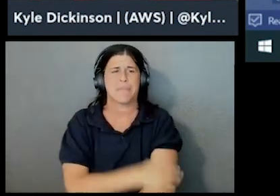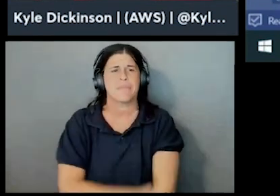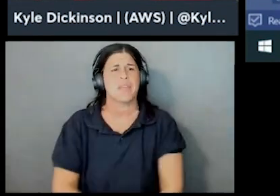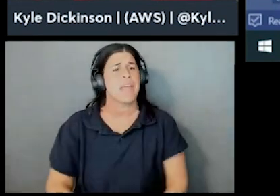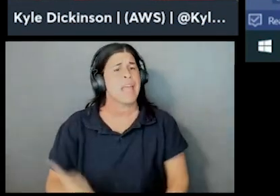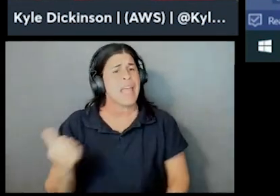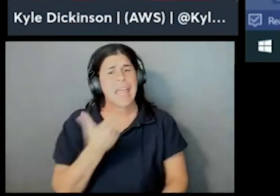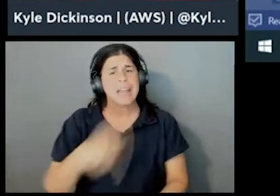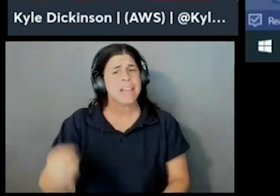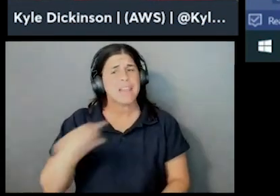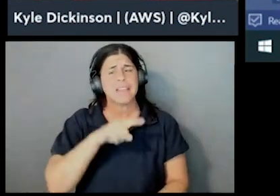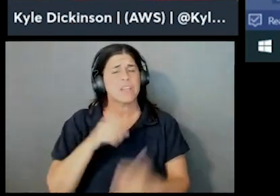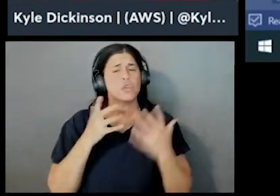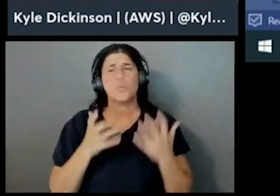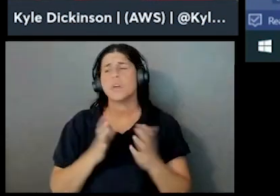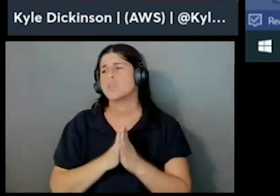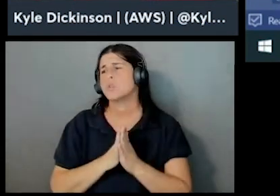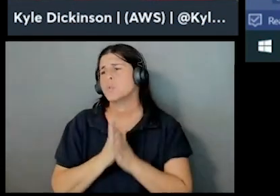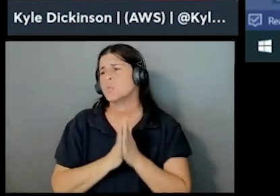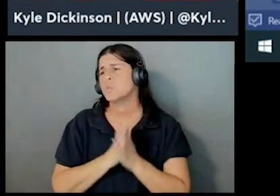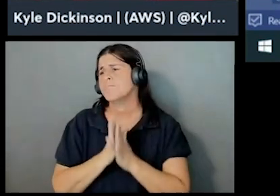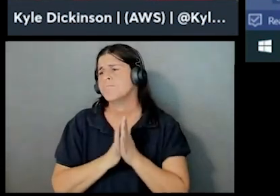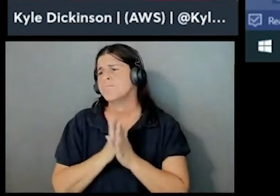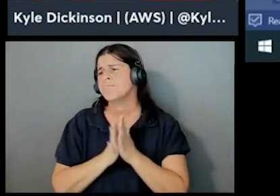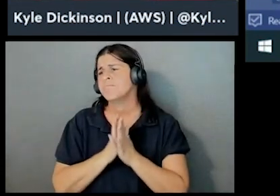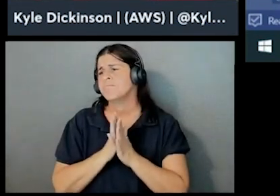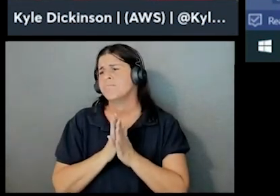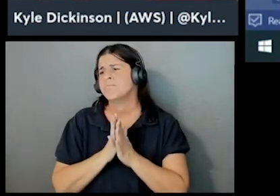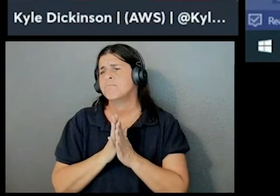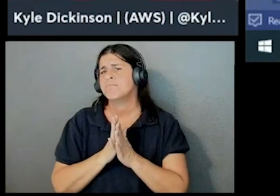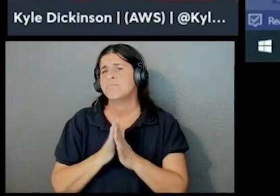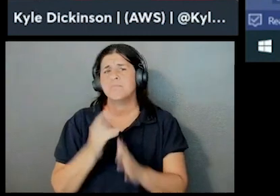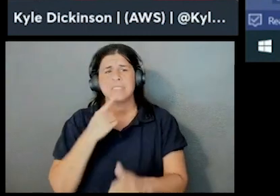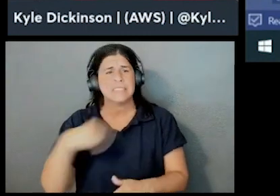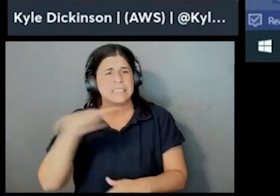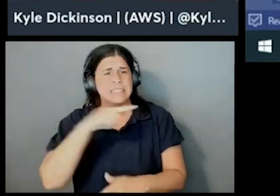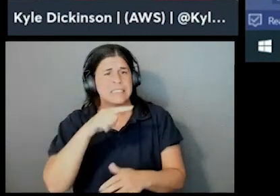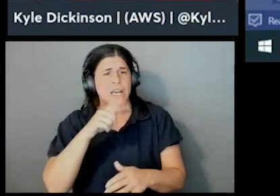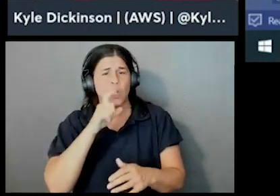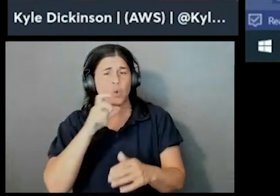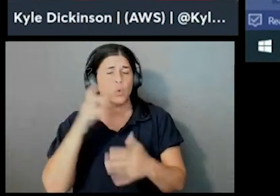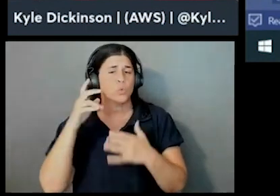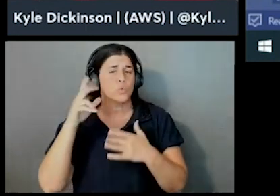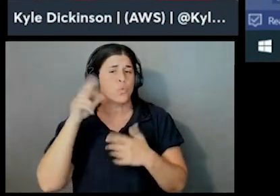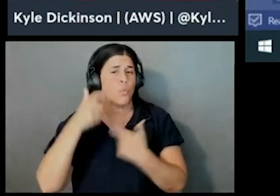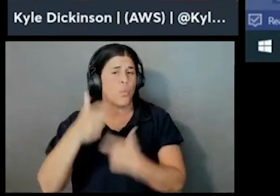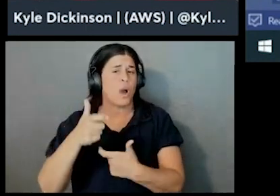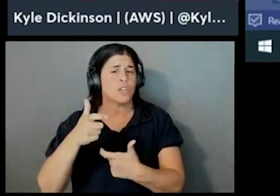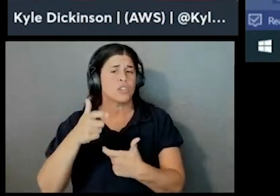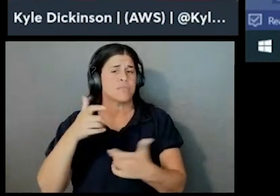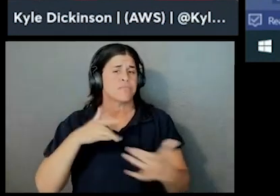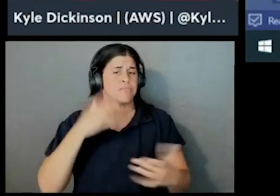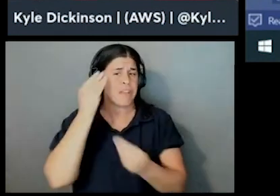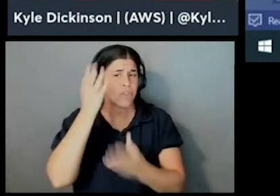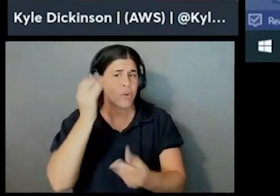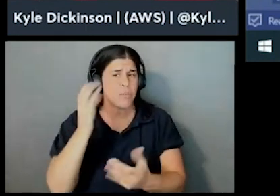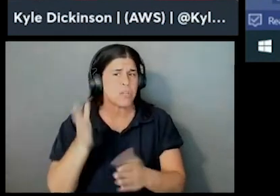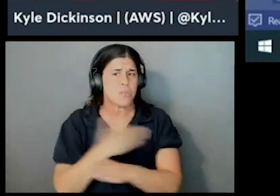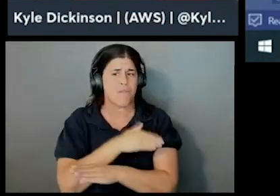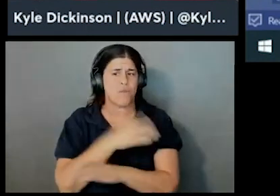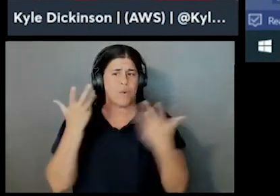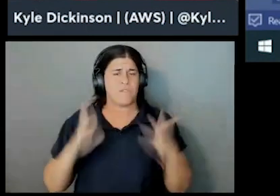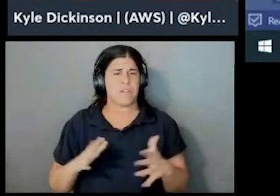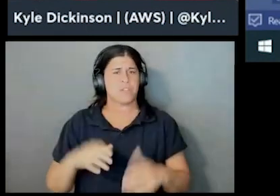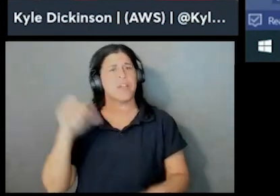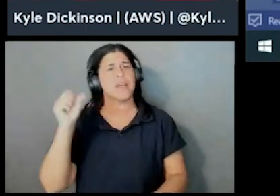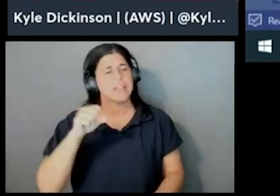you would like to leave viewers with, additional information, getting started, etc., before we depart? Yeah, so